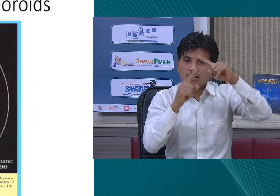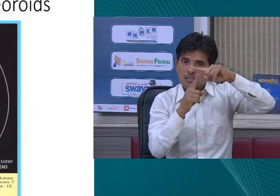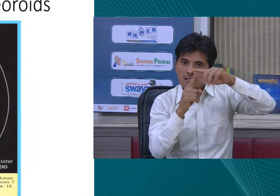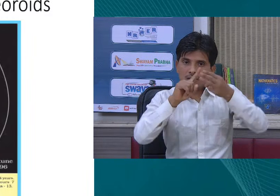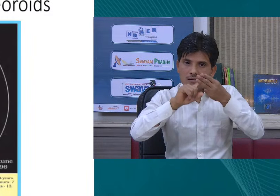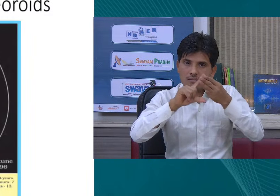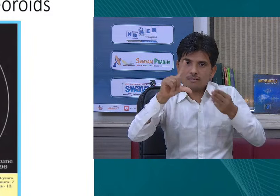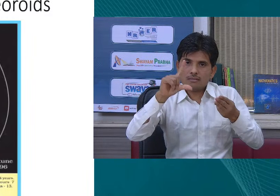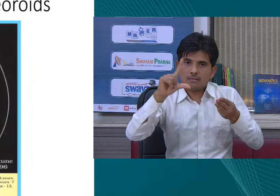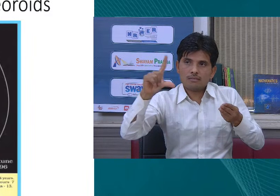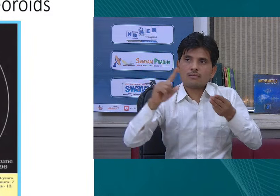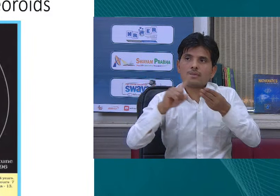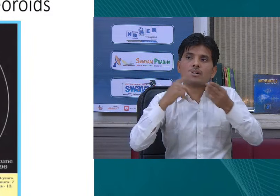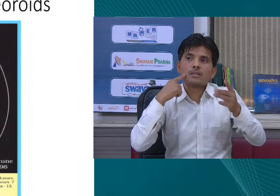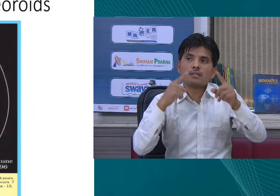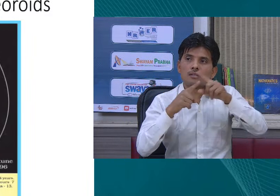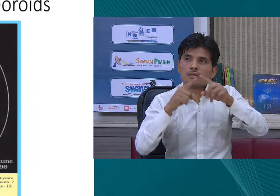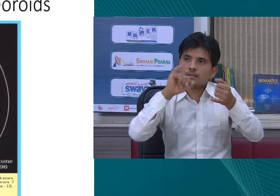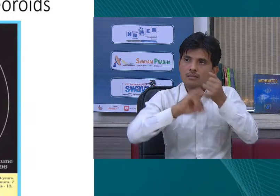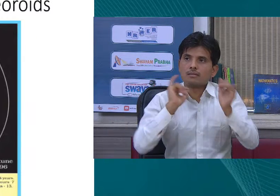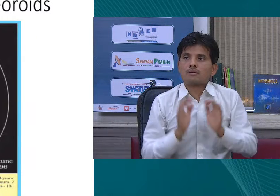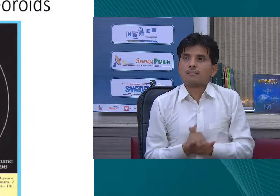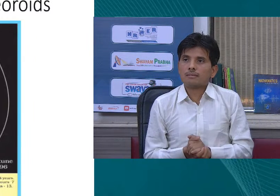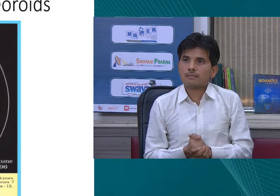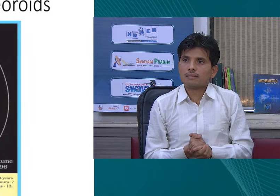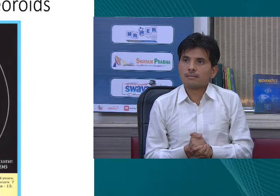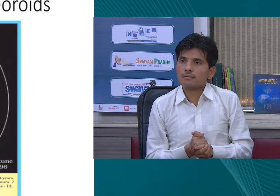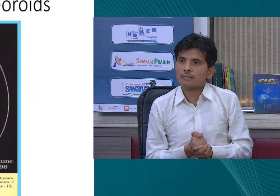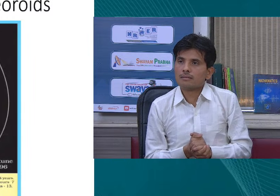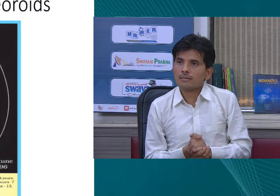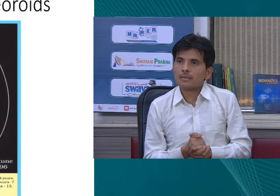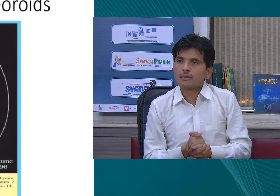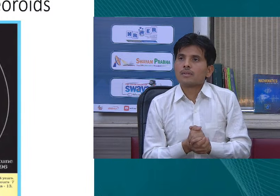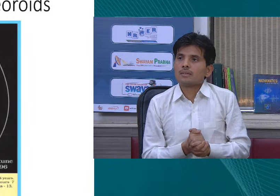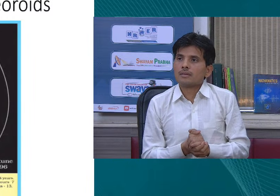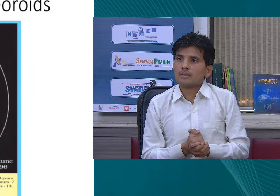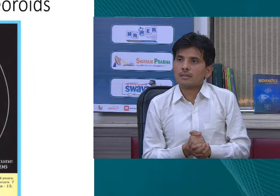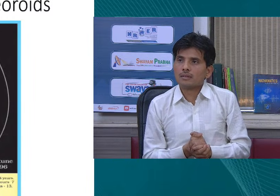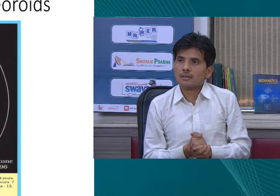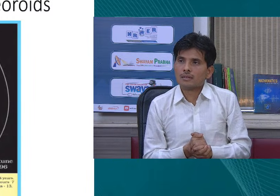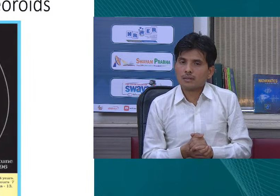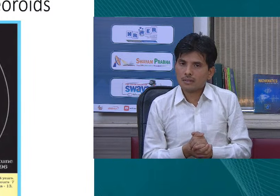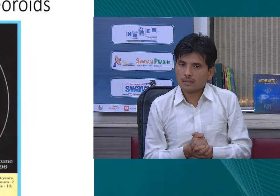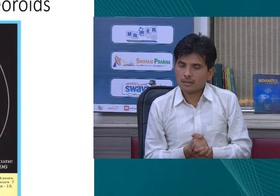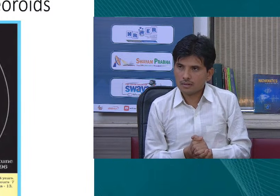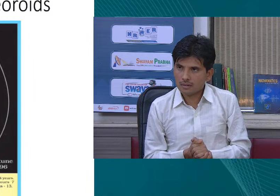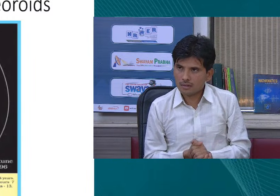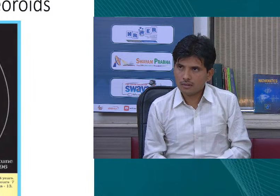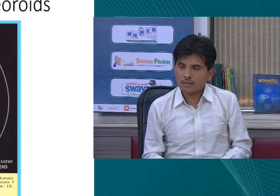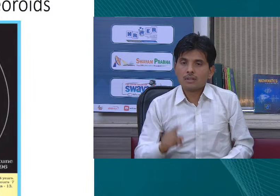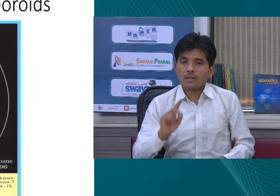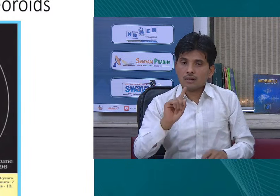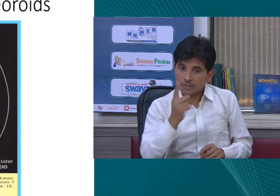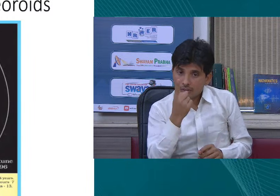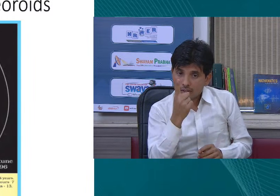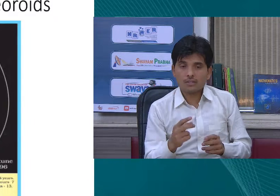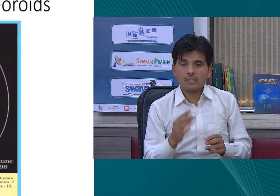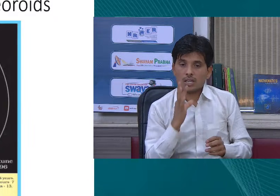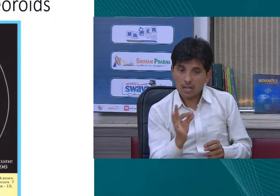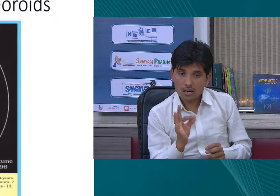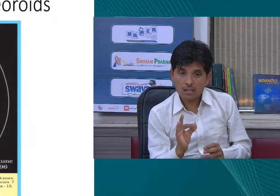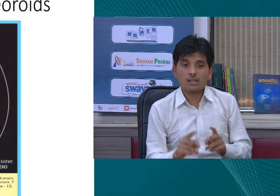then the other celestial bodies which I am going to mention and explain coming, right, such as